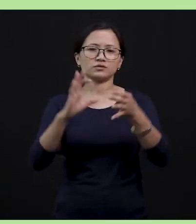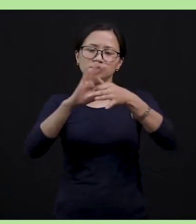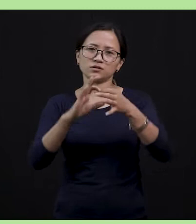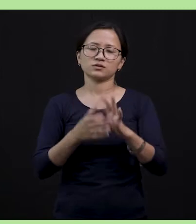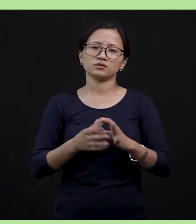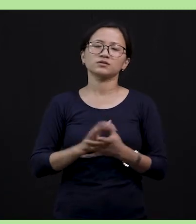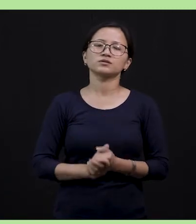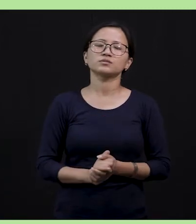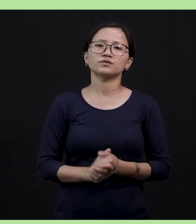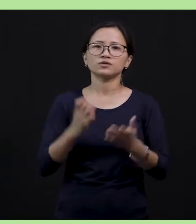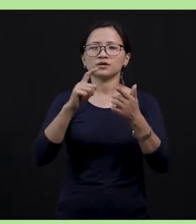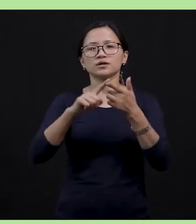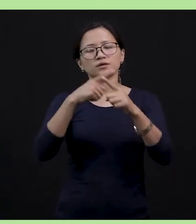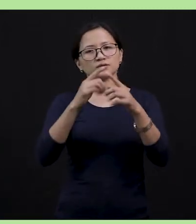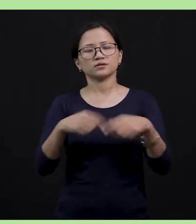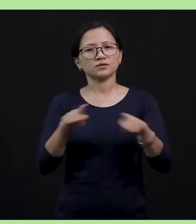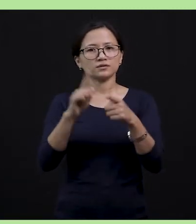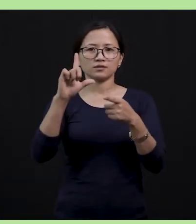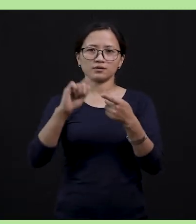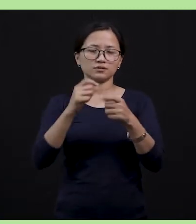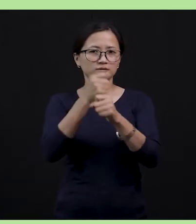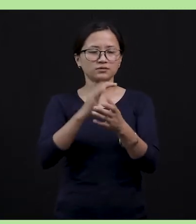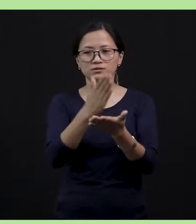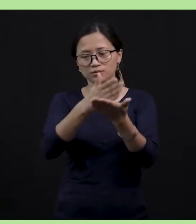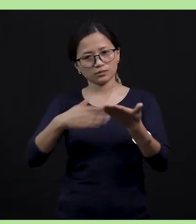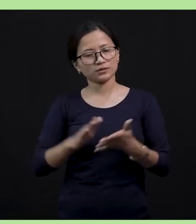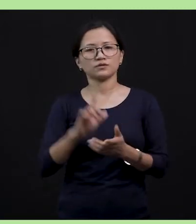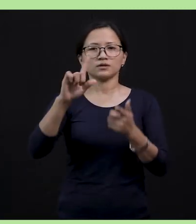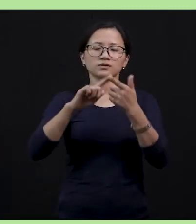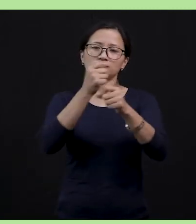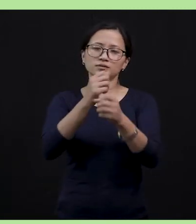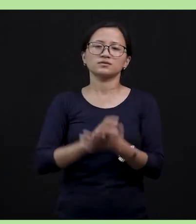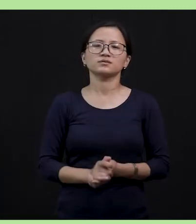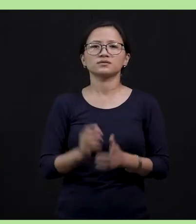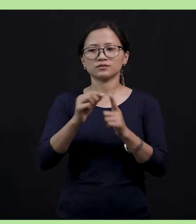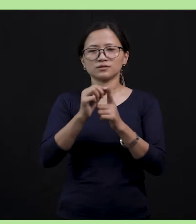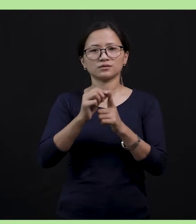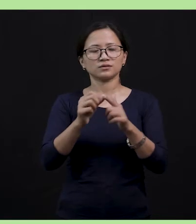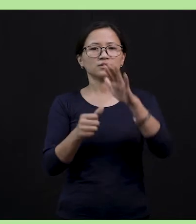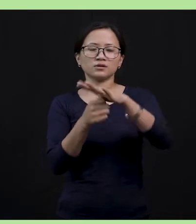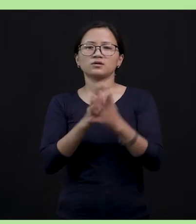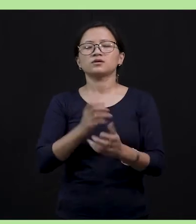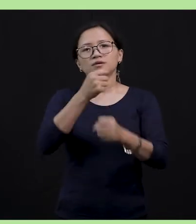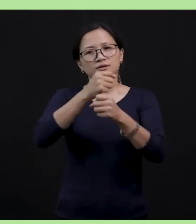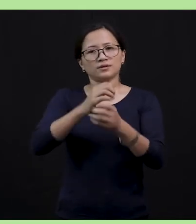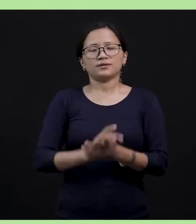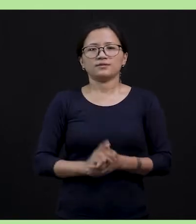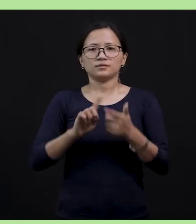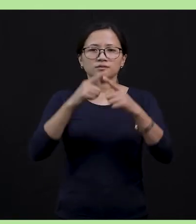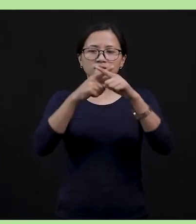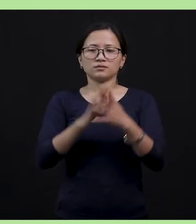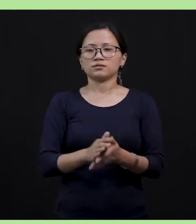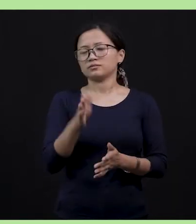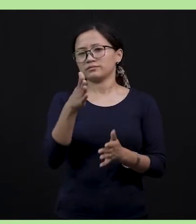between the executive and the legislature, because the executive is part of the legislature. In the presidential form of government, the